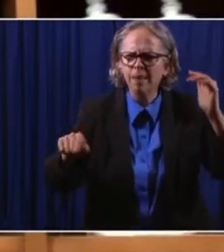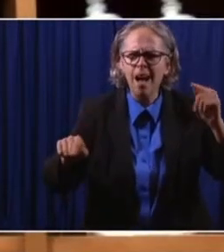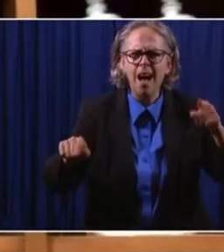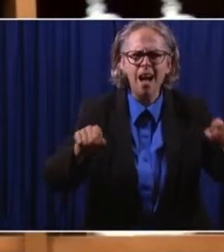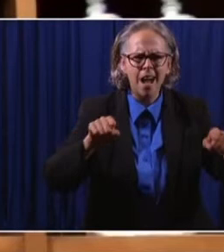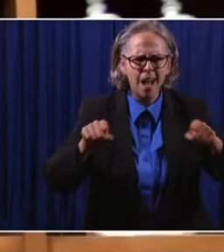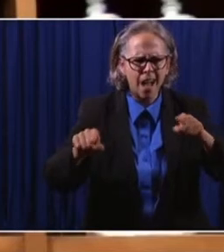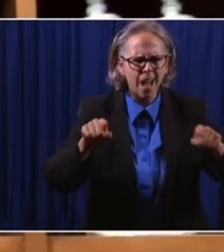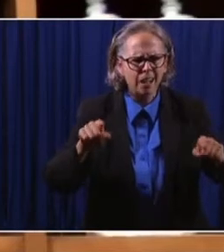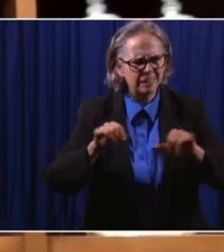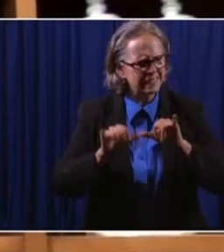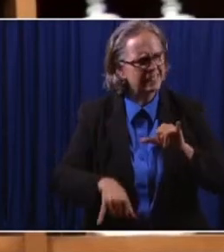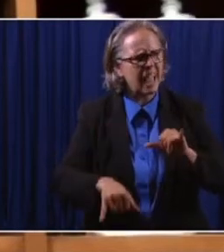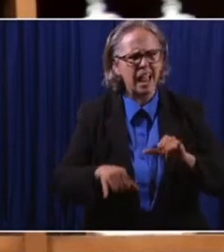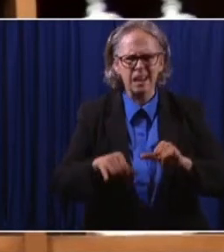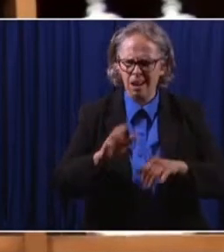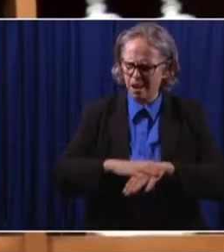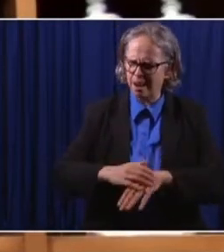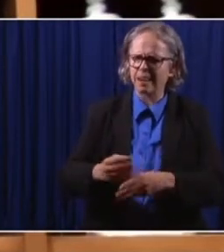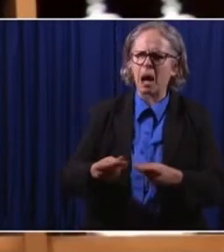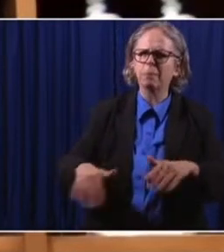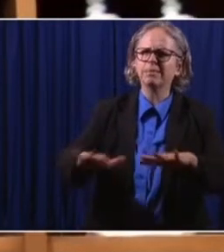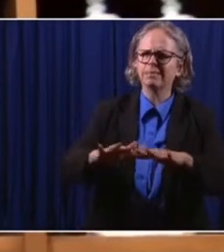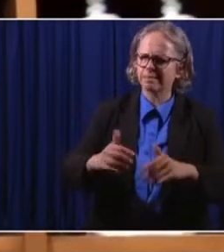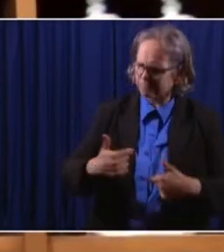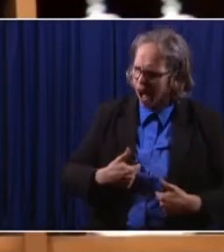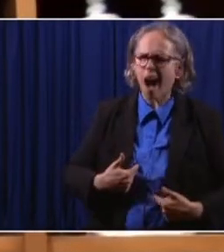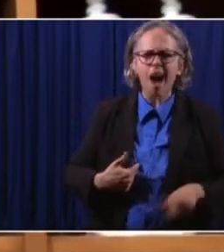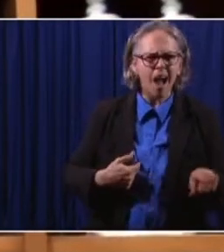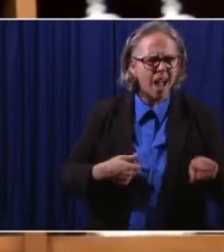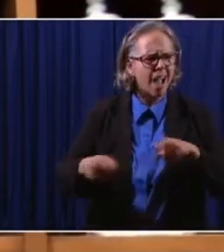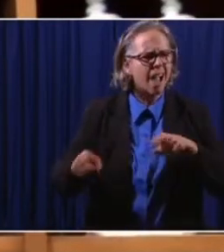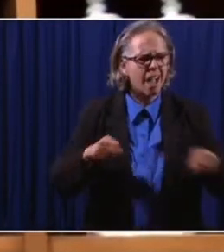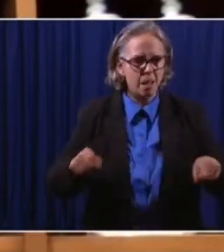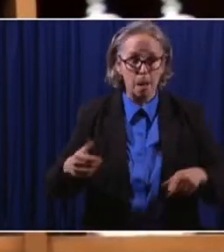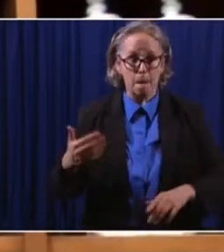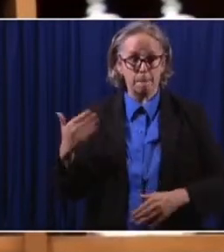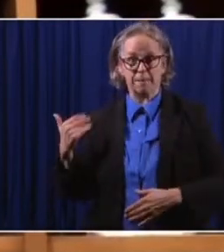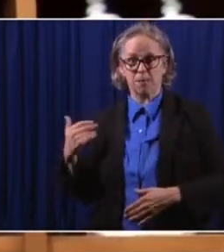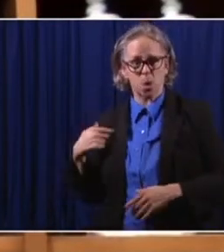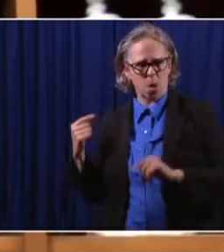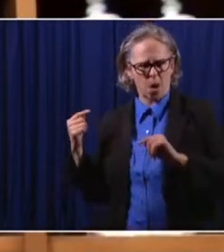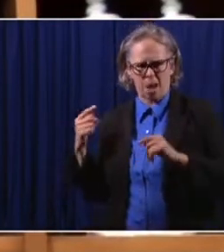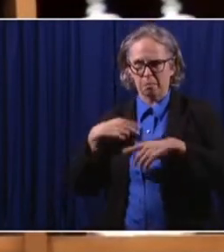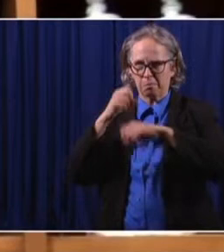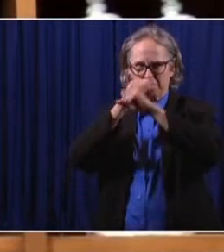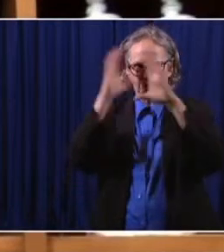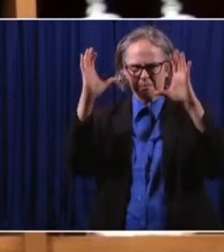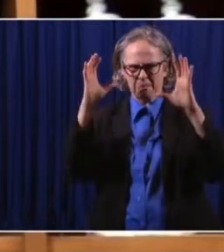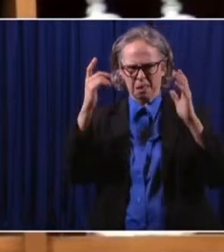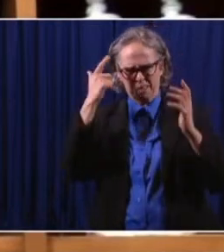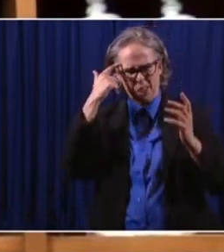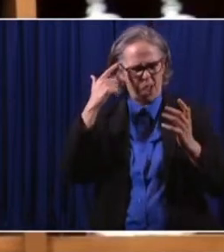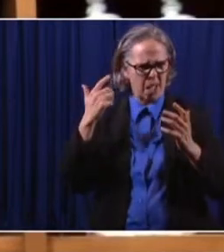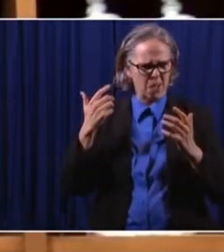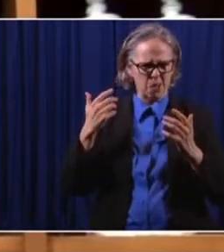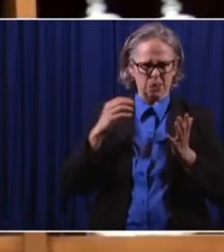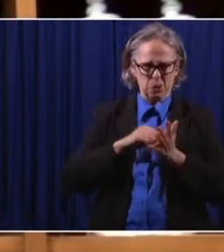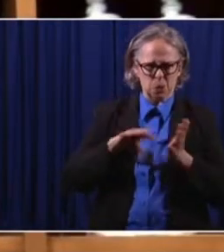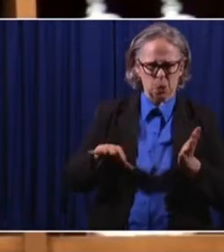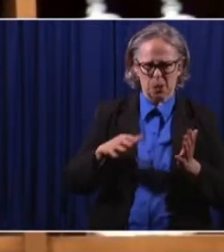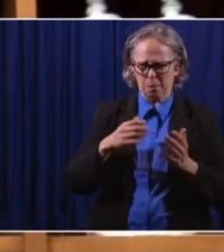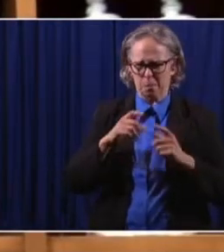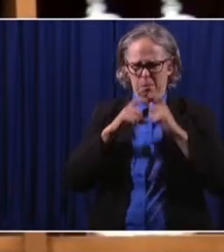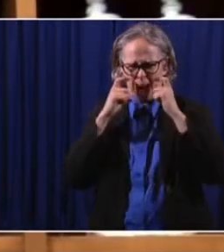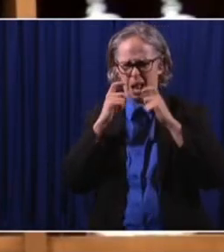mean, when it comes to what I thought when I was going to come back, it was, are students actually going to wear masks? Are students actually going to stay